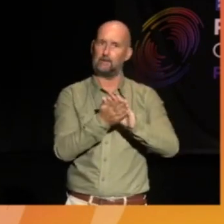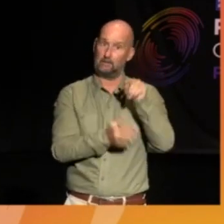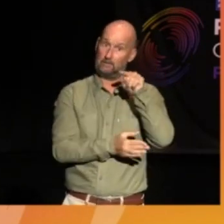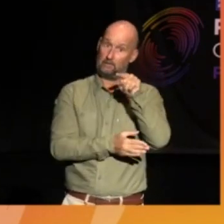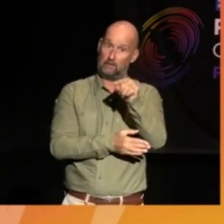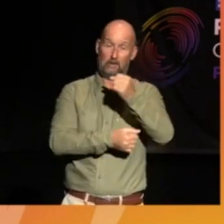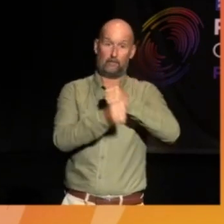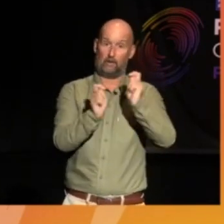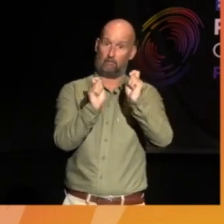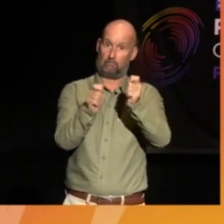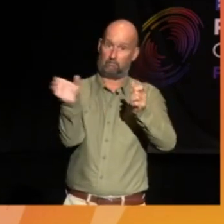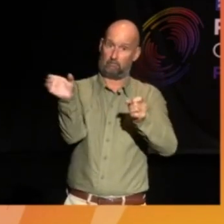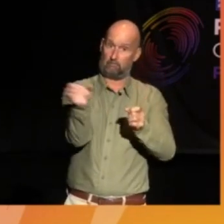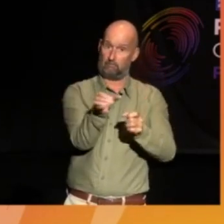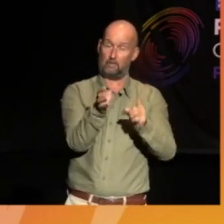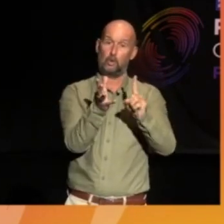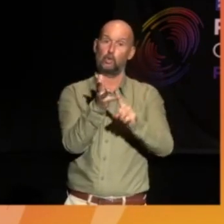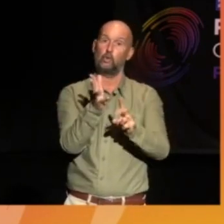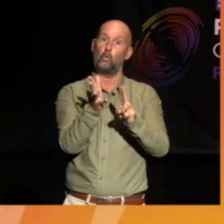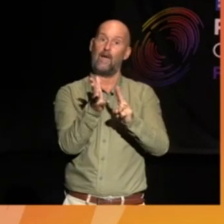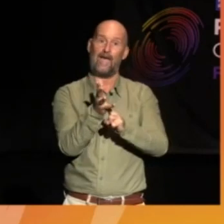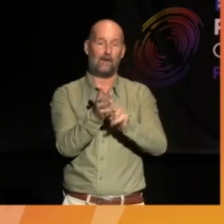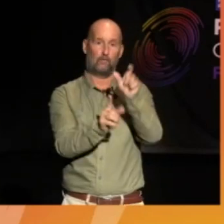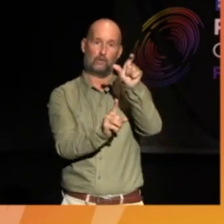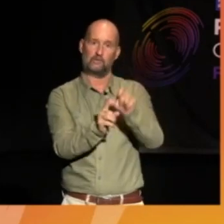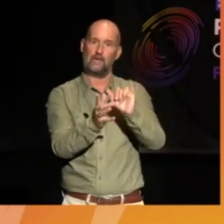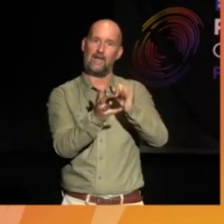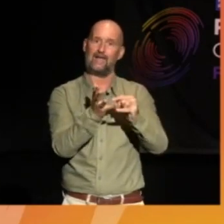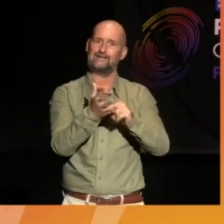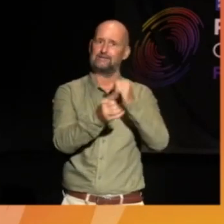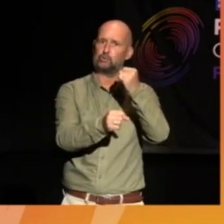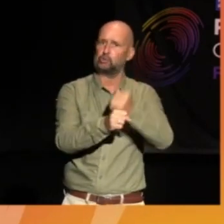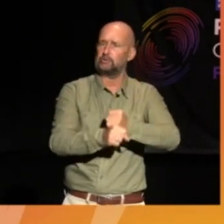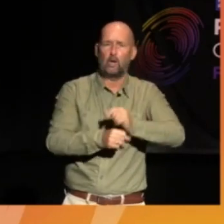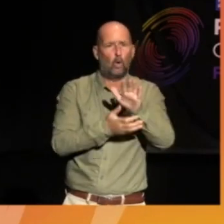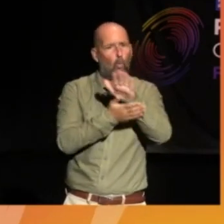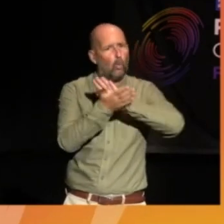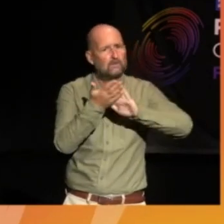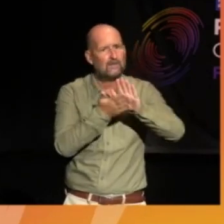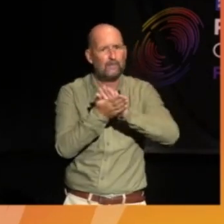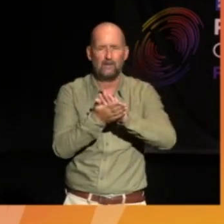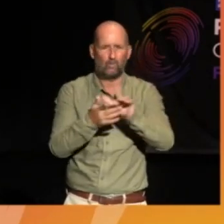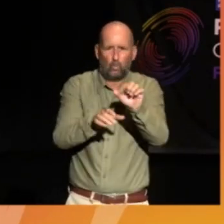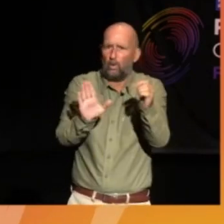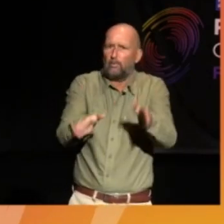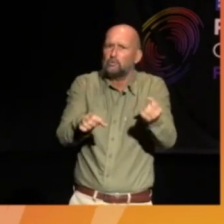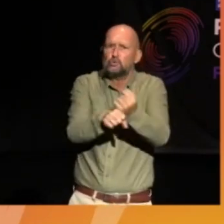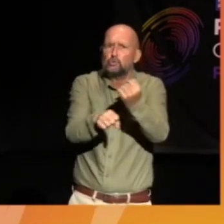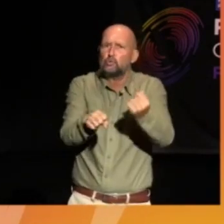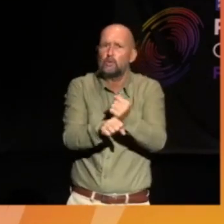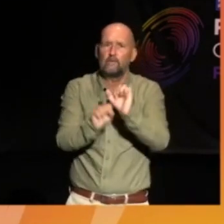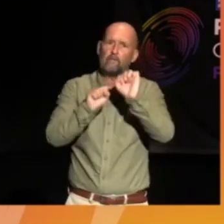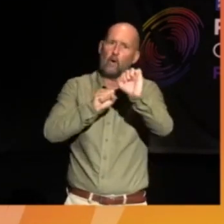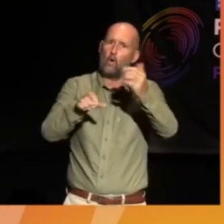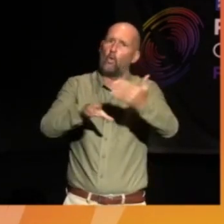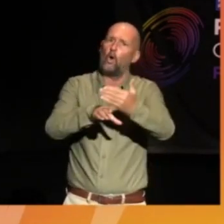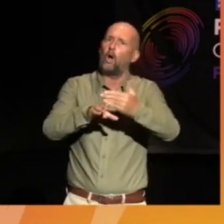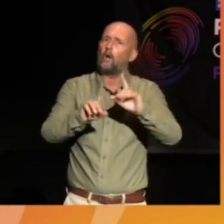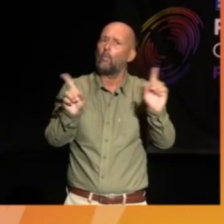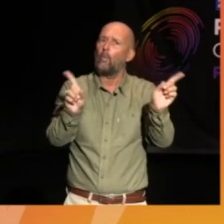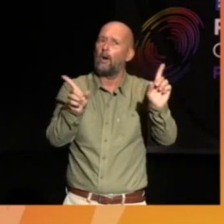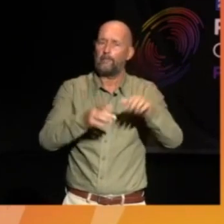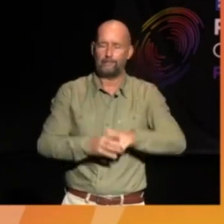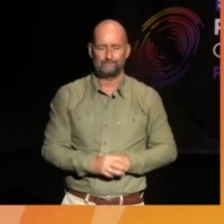be appointed as this UN advocate for SDGs? What does it mean practically for your work?